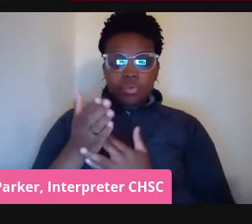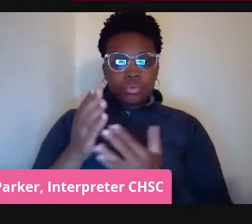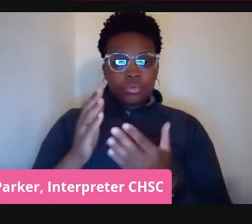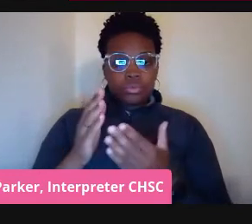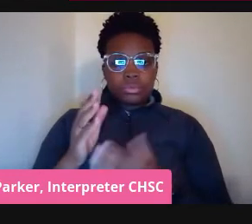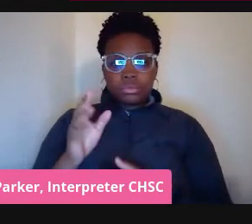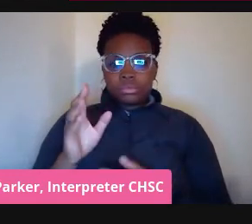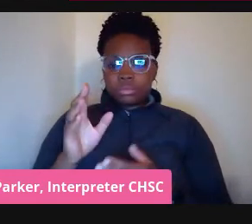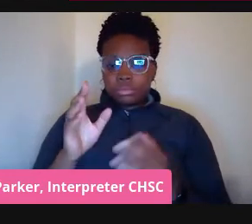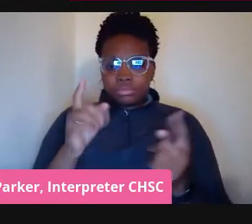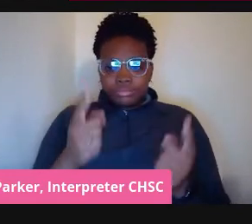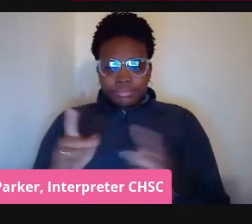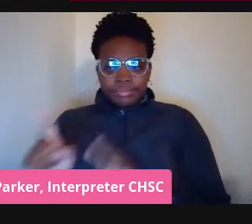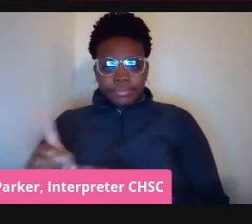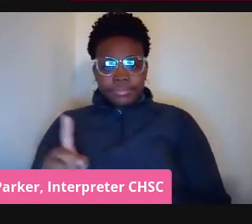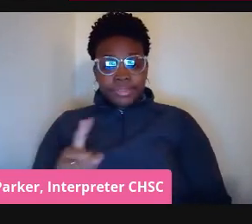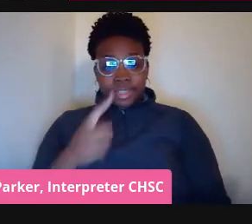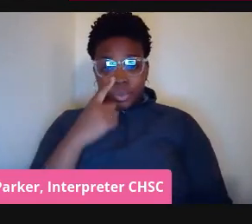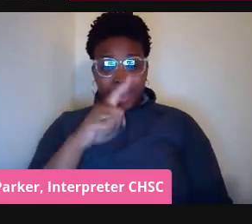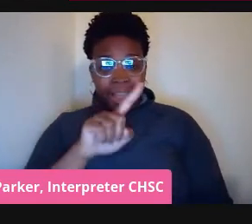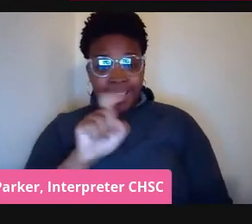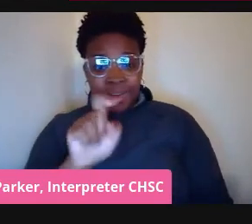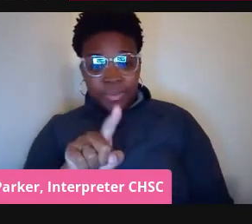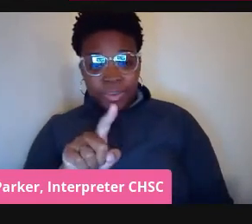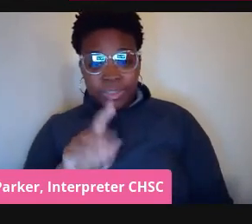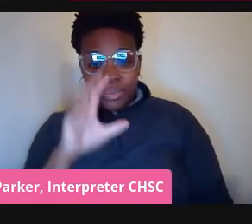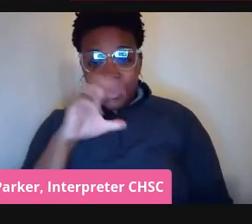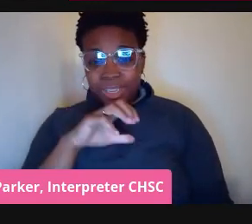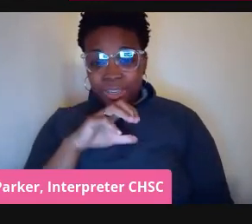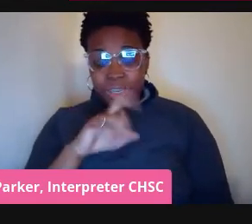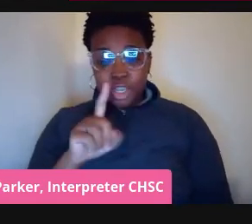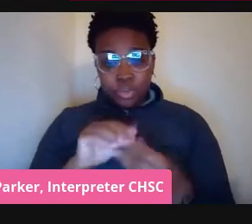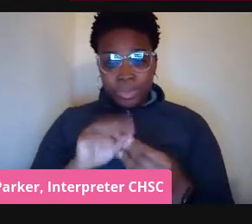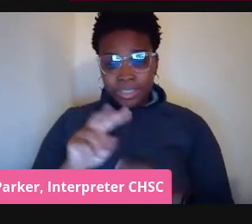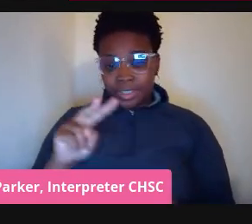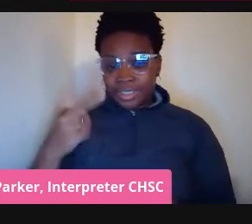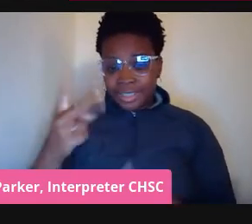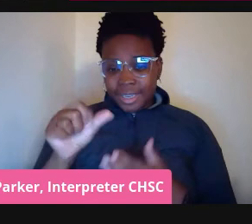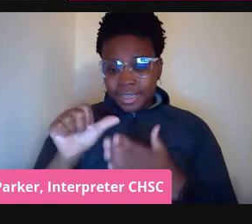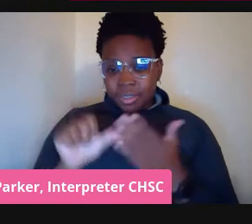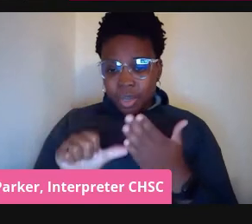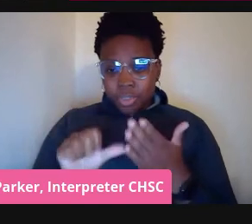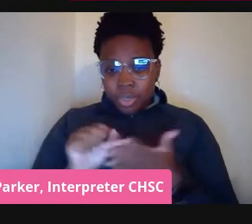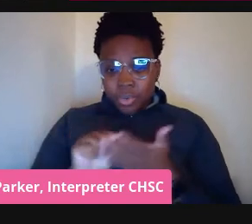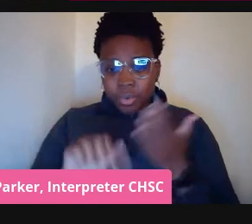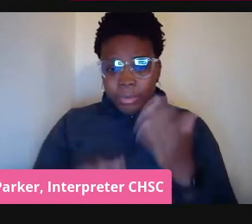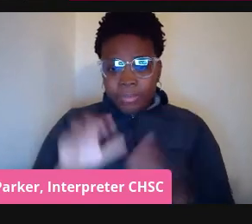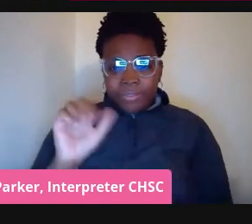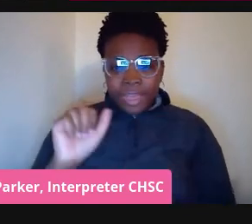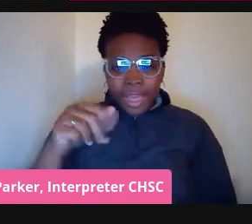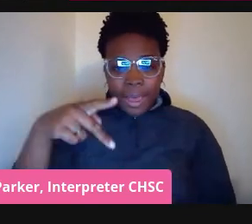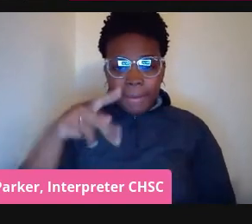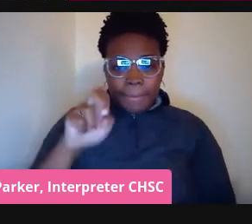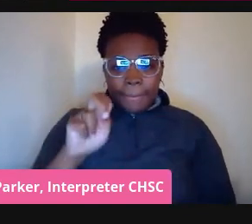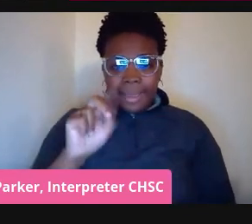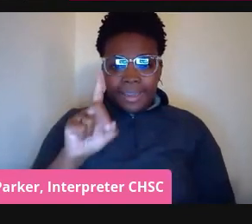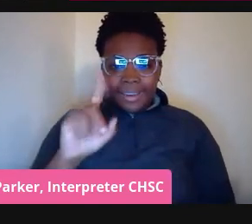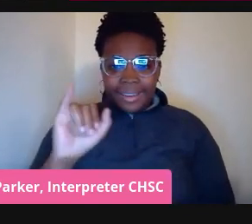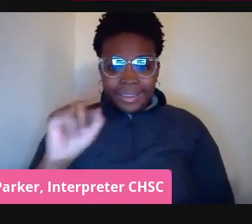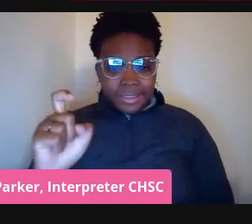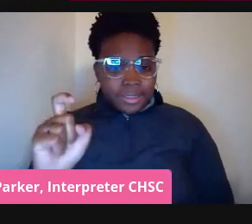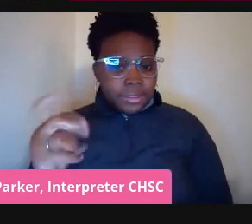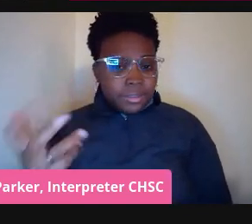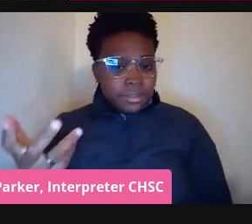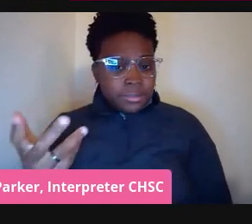I ask a weird question though, too, is you mentioned, I think your second surgery, they removed your appendix. Was that?